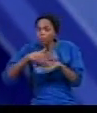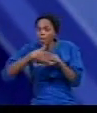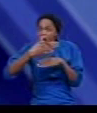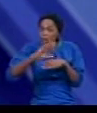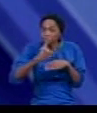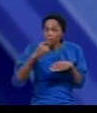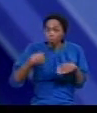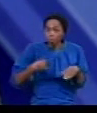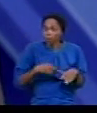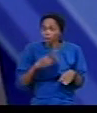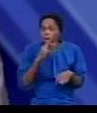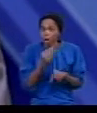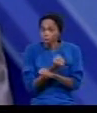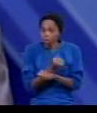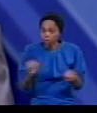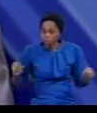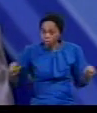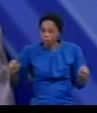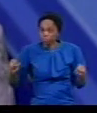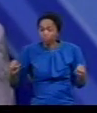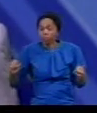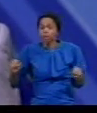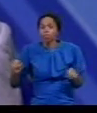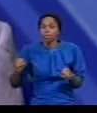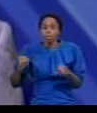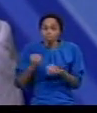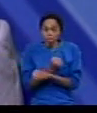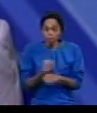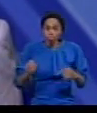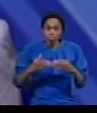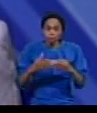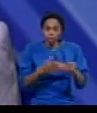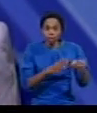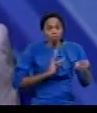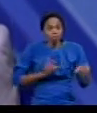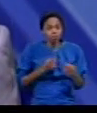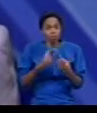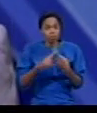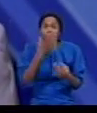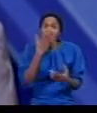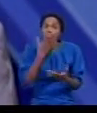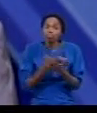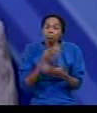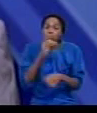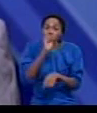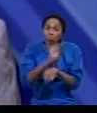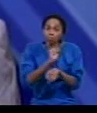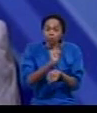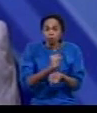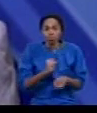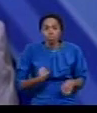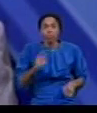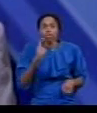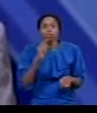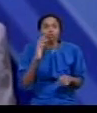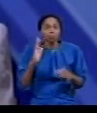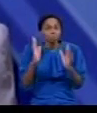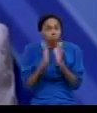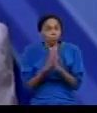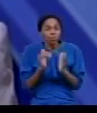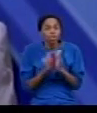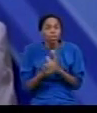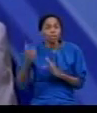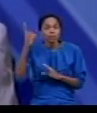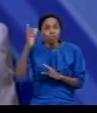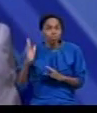do good works. Pray that God will help you. You will build on your